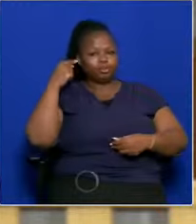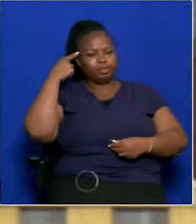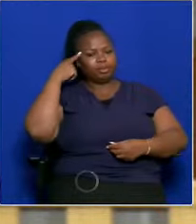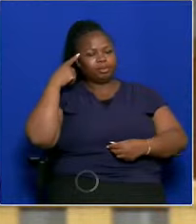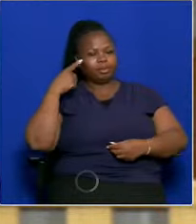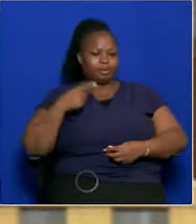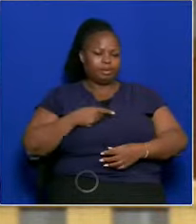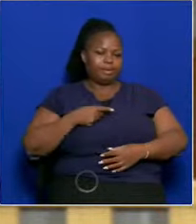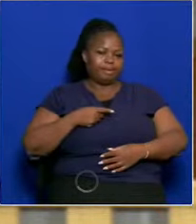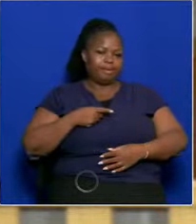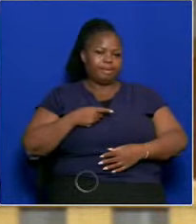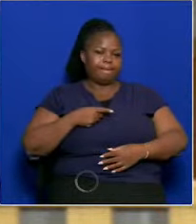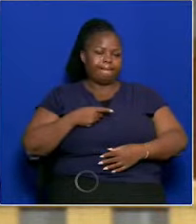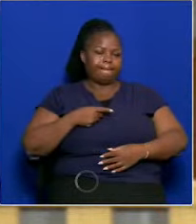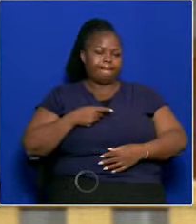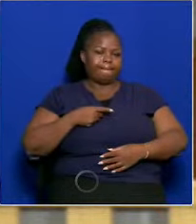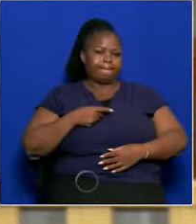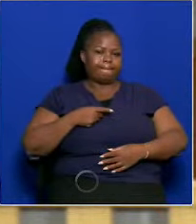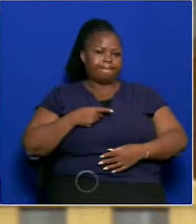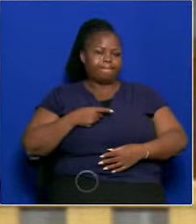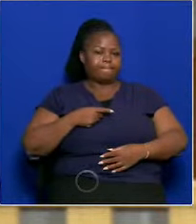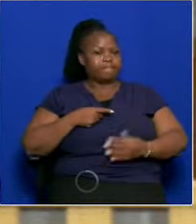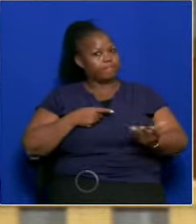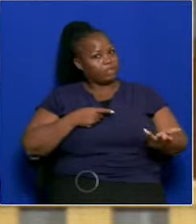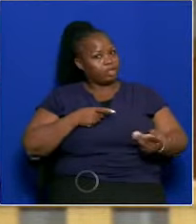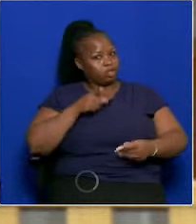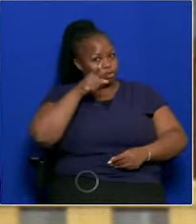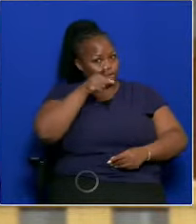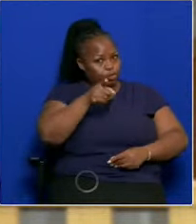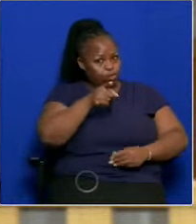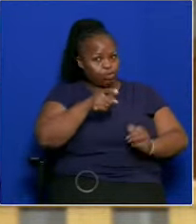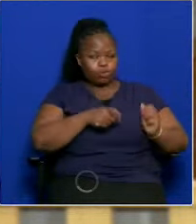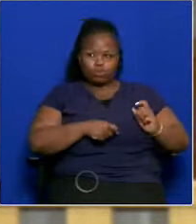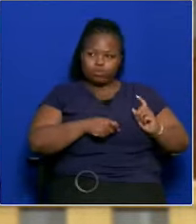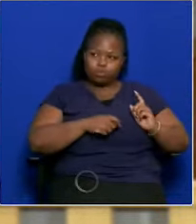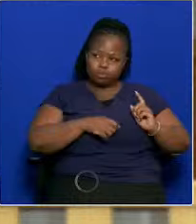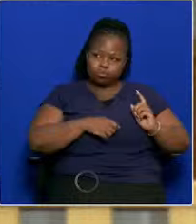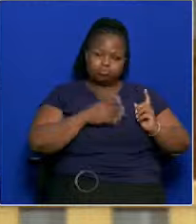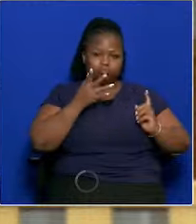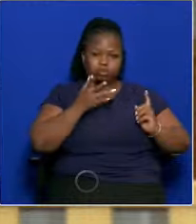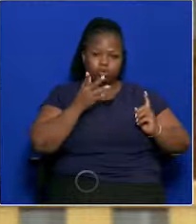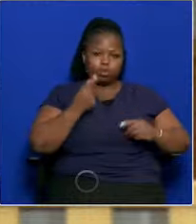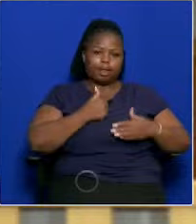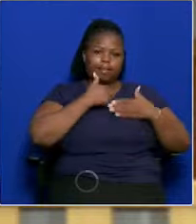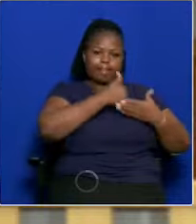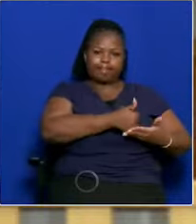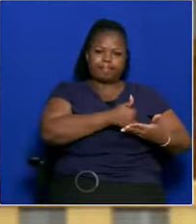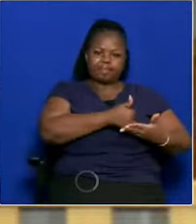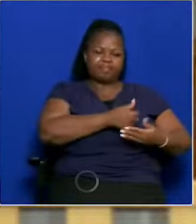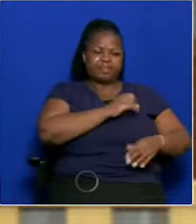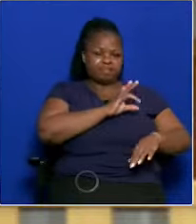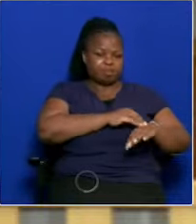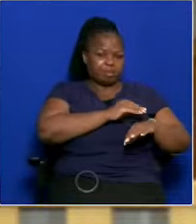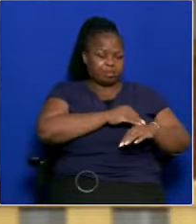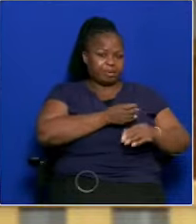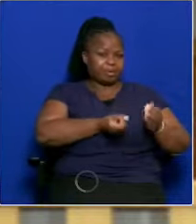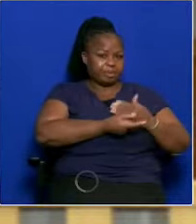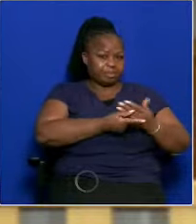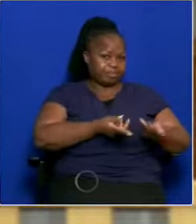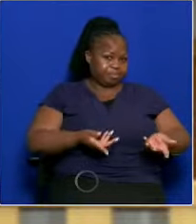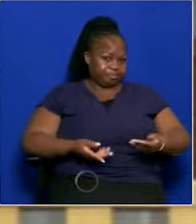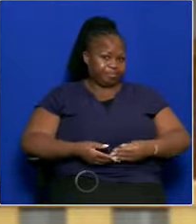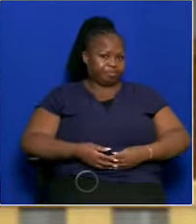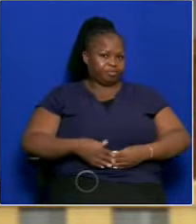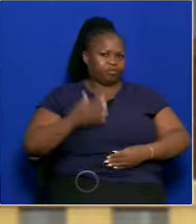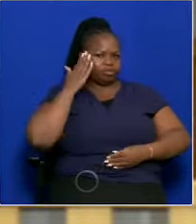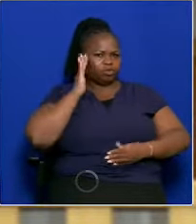the impression that you would come to his assistance if there were problems. We know what happened with Kaula.